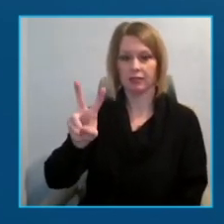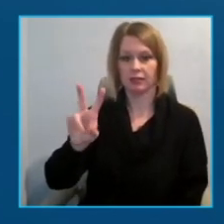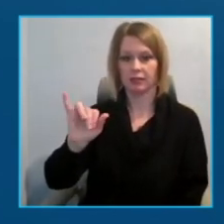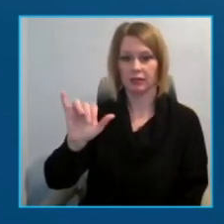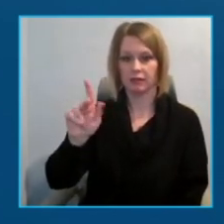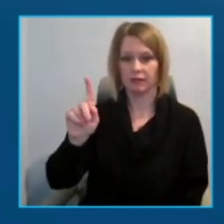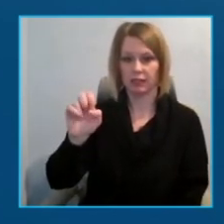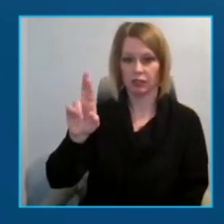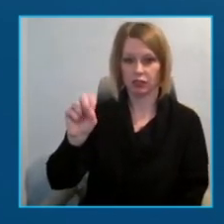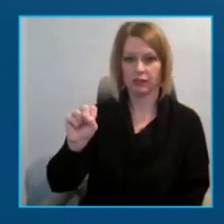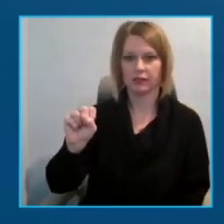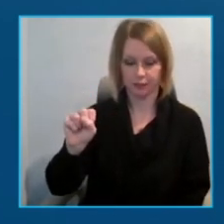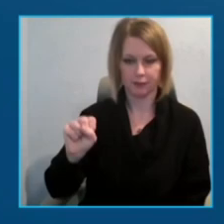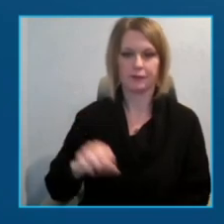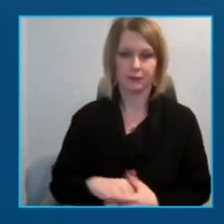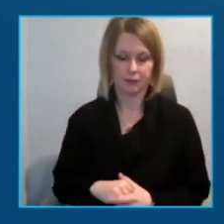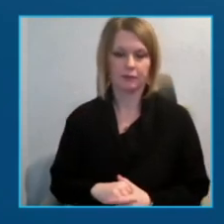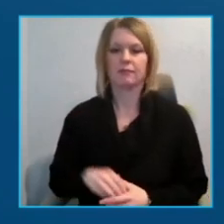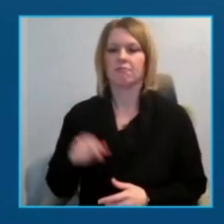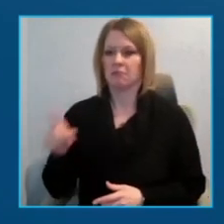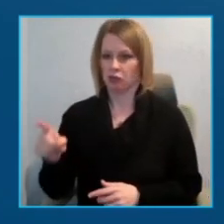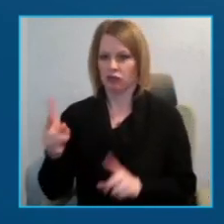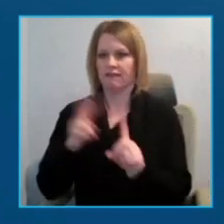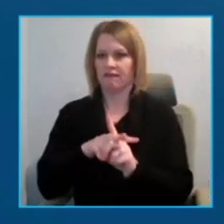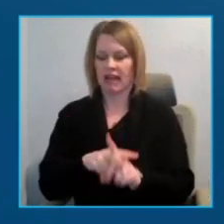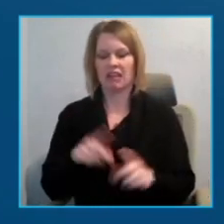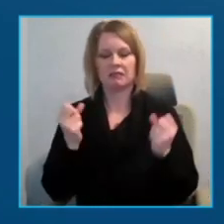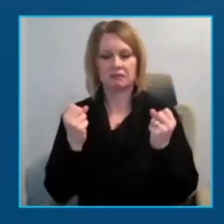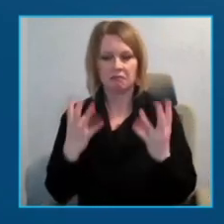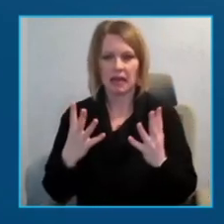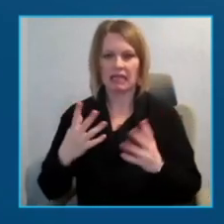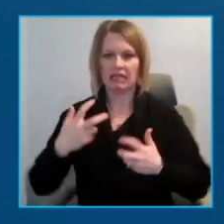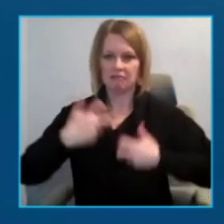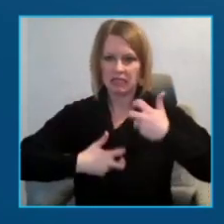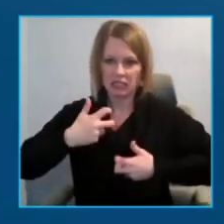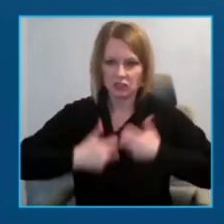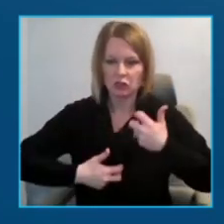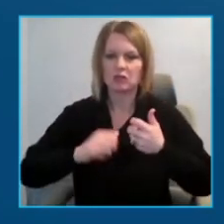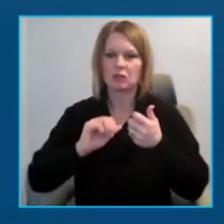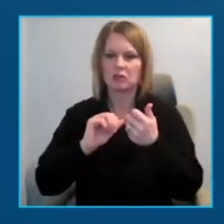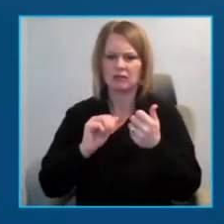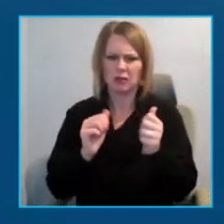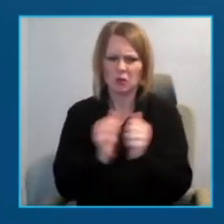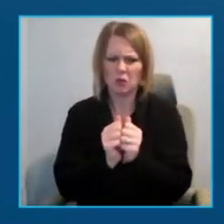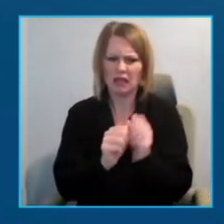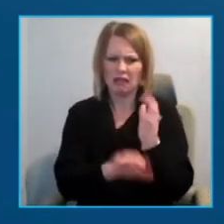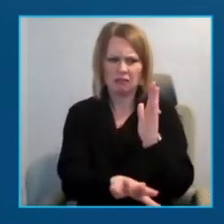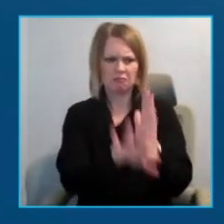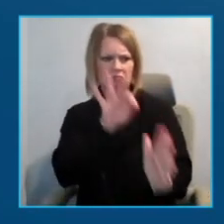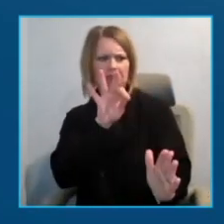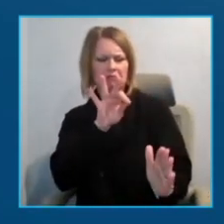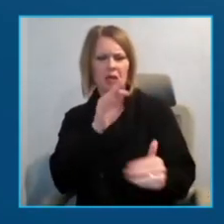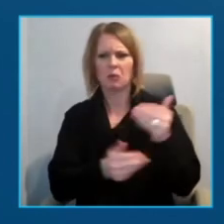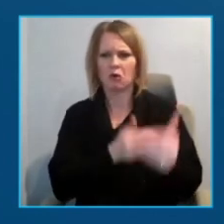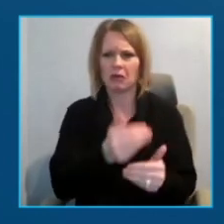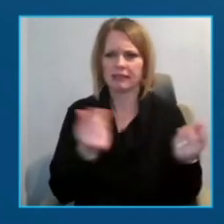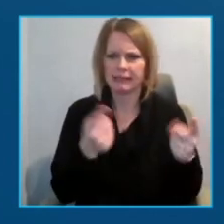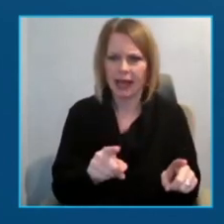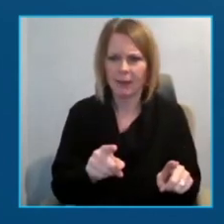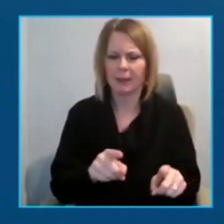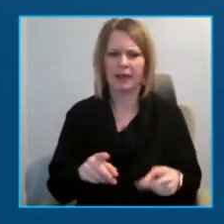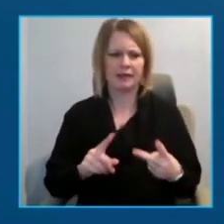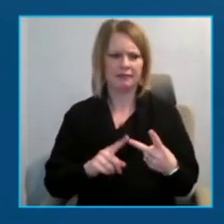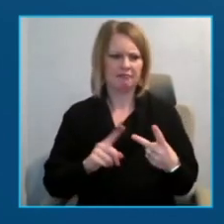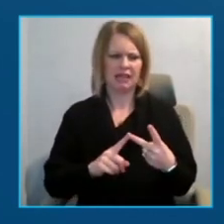Ms. Vickers raised a number of issues related to how the delegate selection process was implemented and how the party operated more